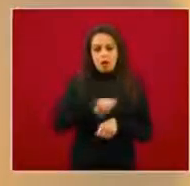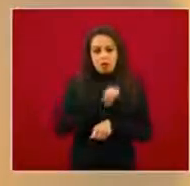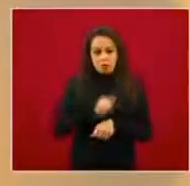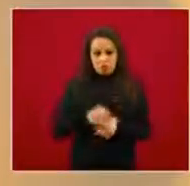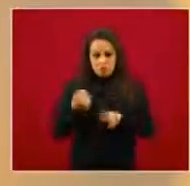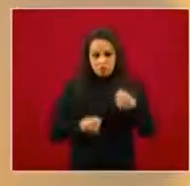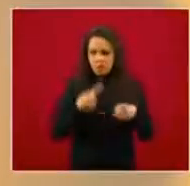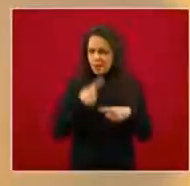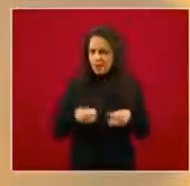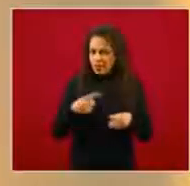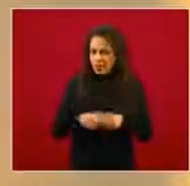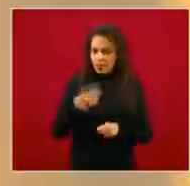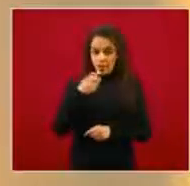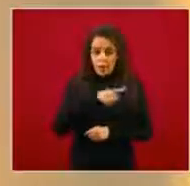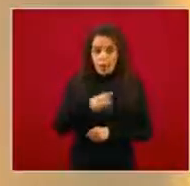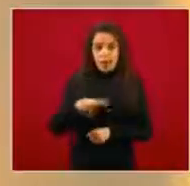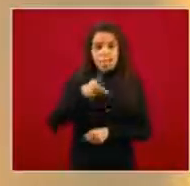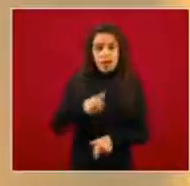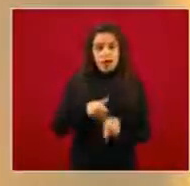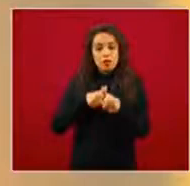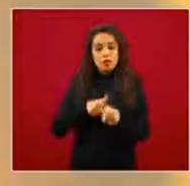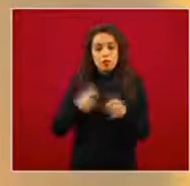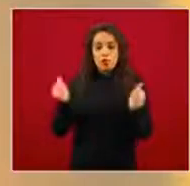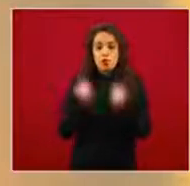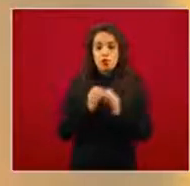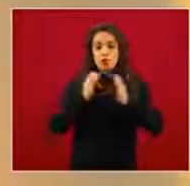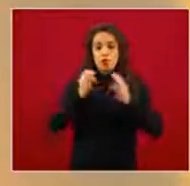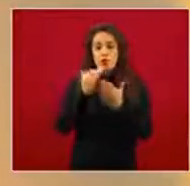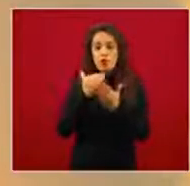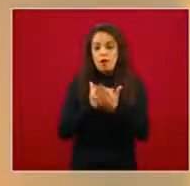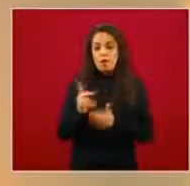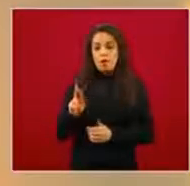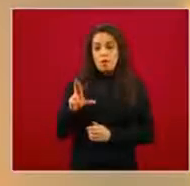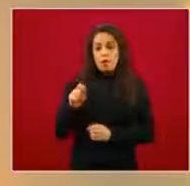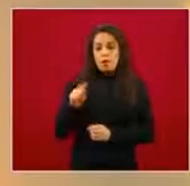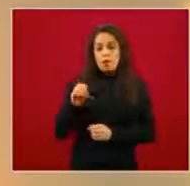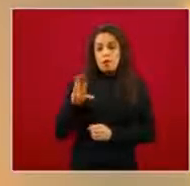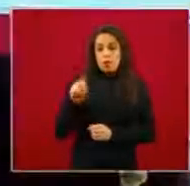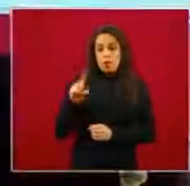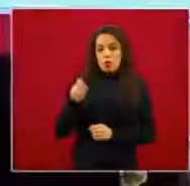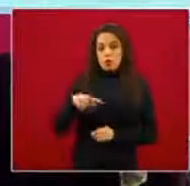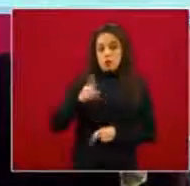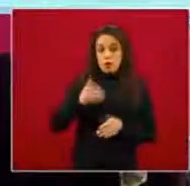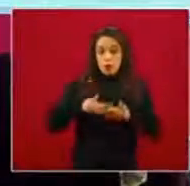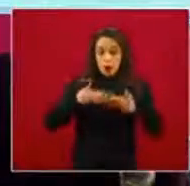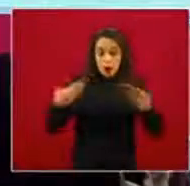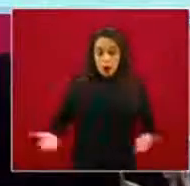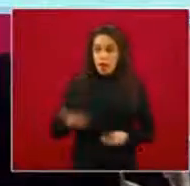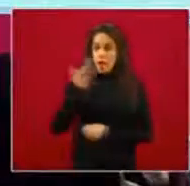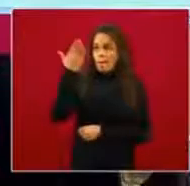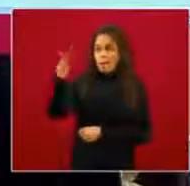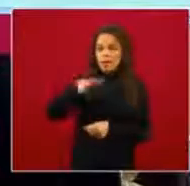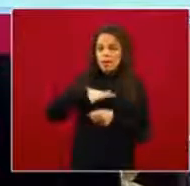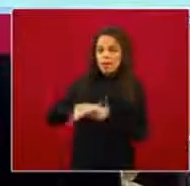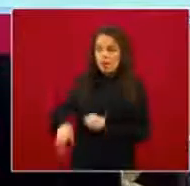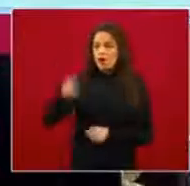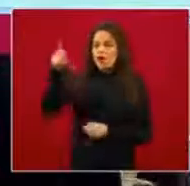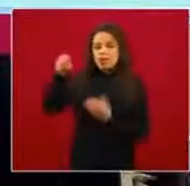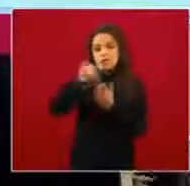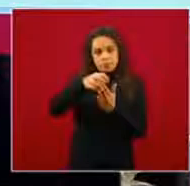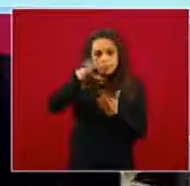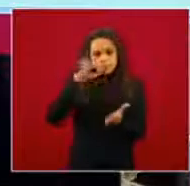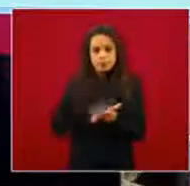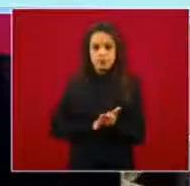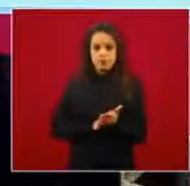Everyone who has continued working and has conducted protocols, but now we are requesting from them also to